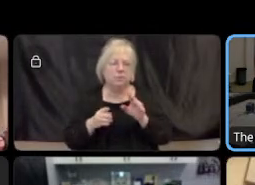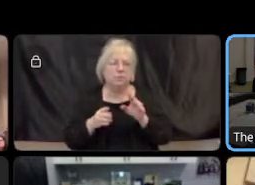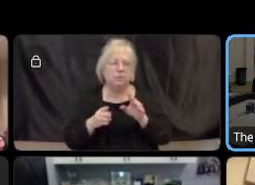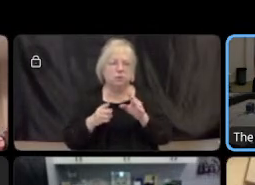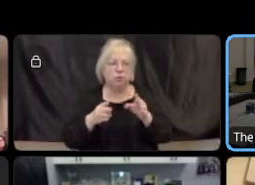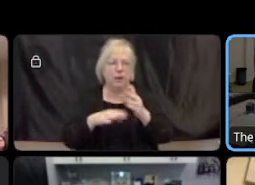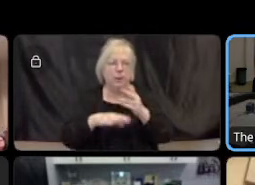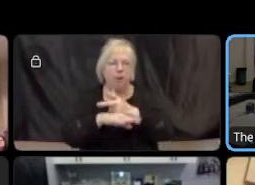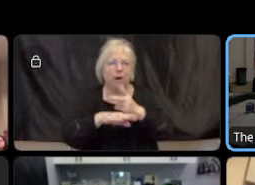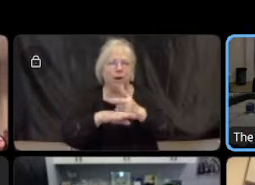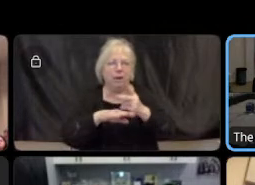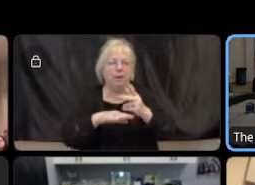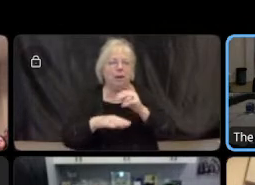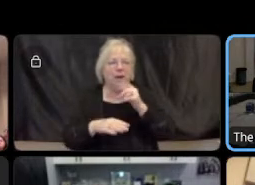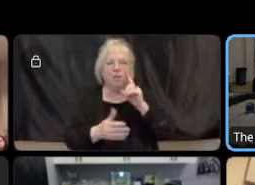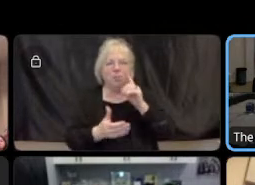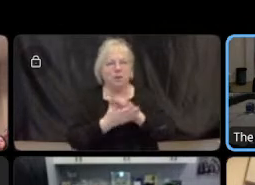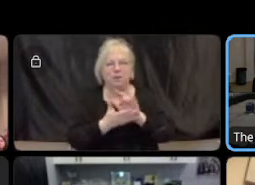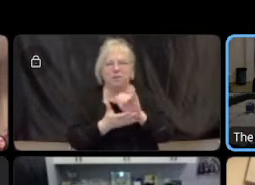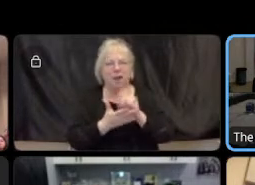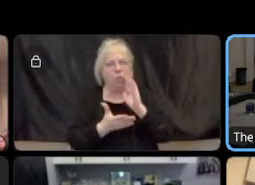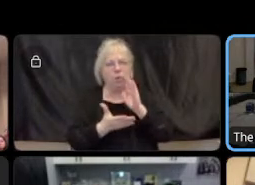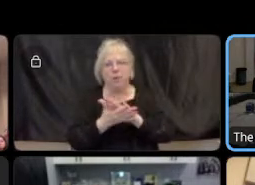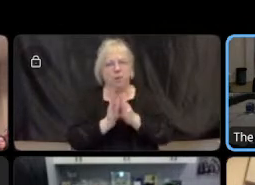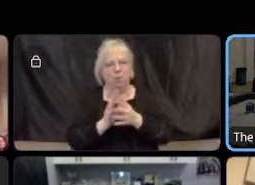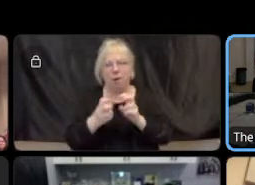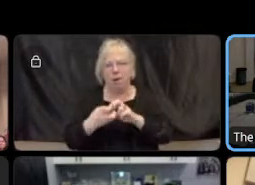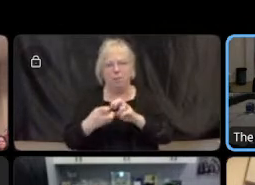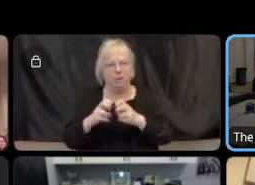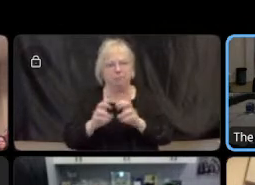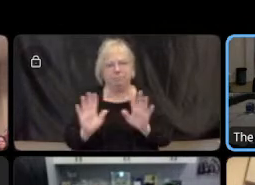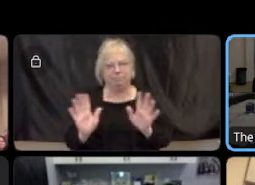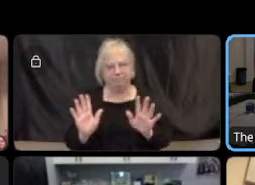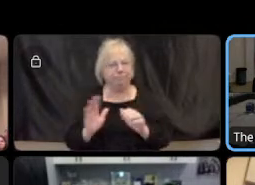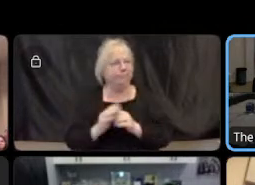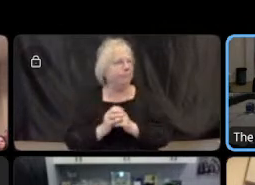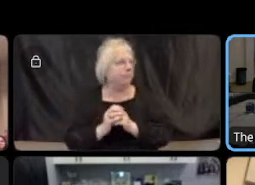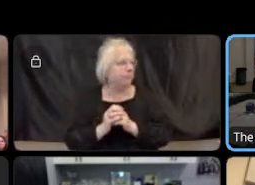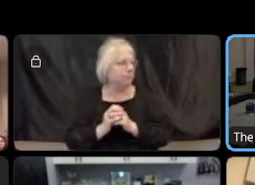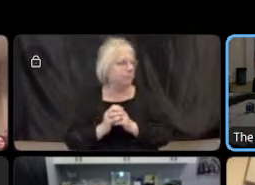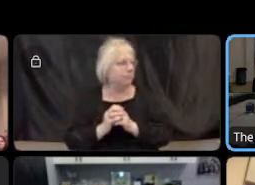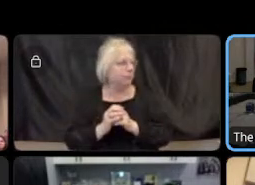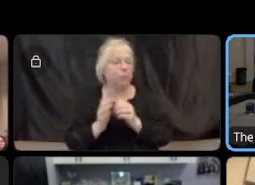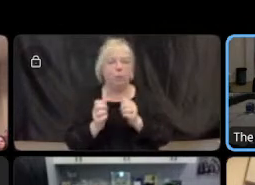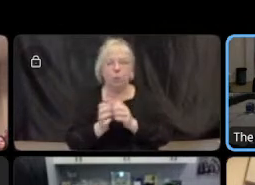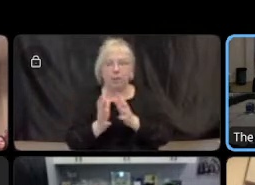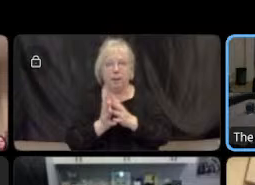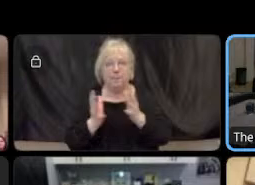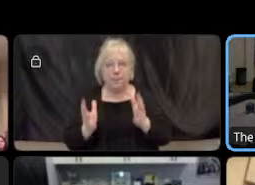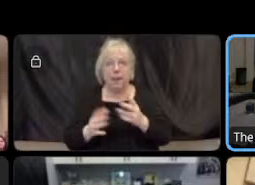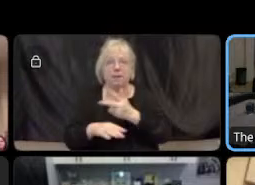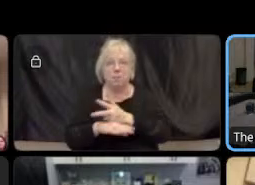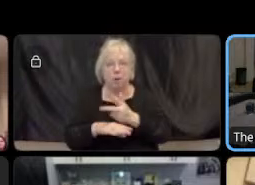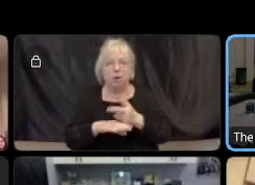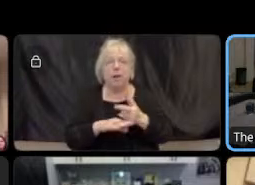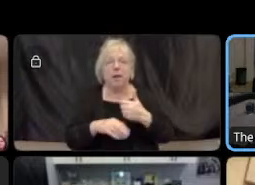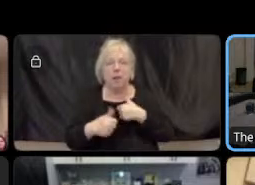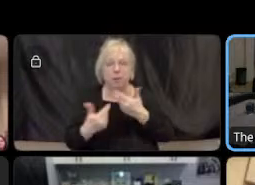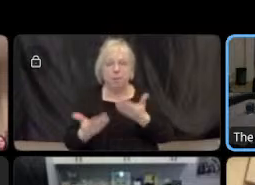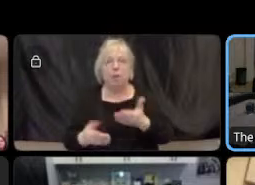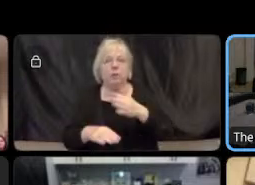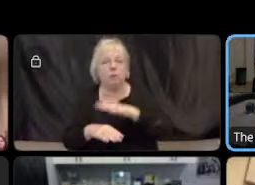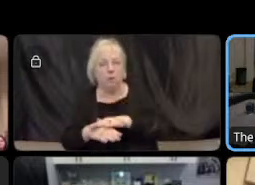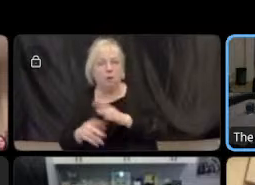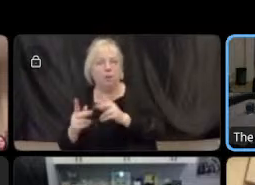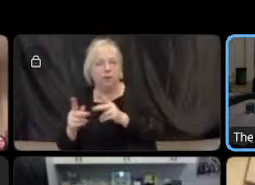I don't believe that would be an issue. With the amount of parking that I'm proposing to put on site,